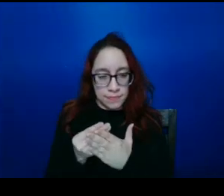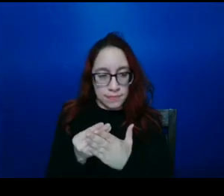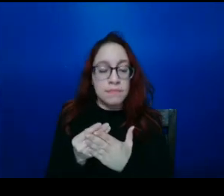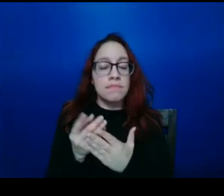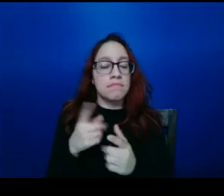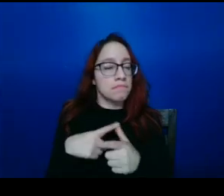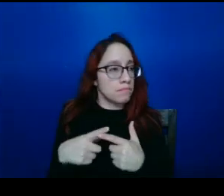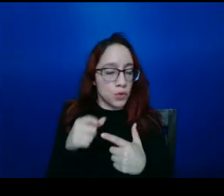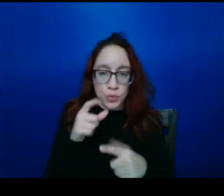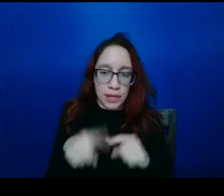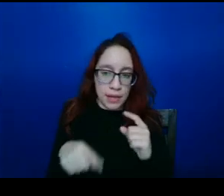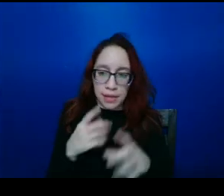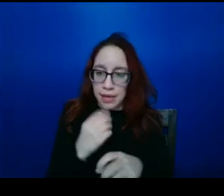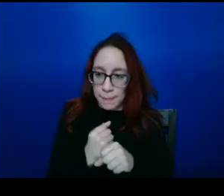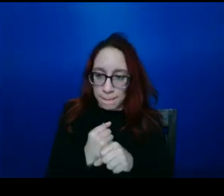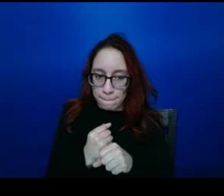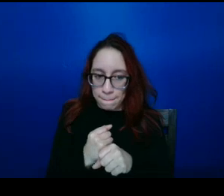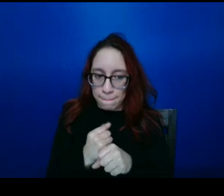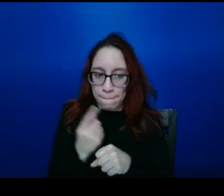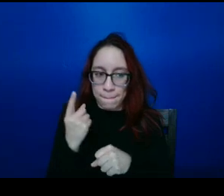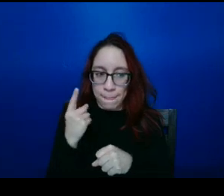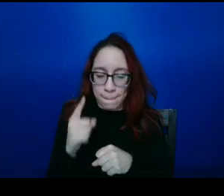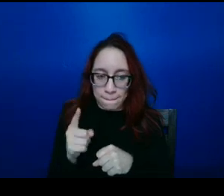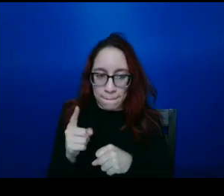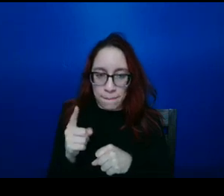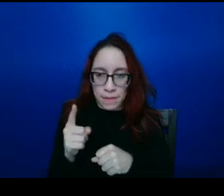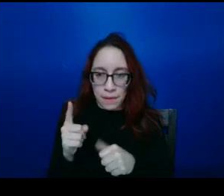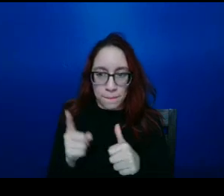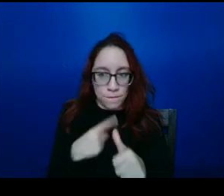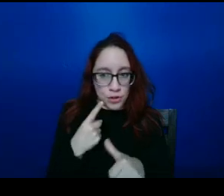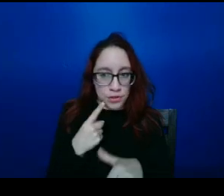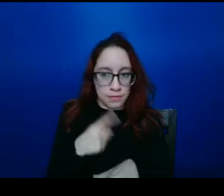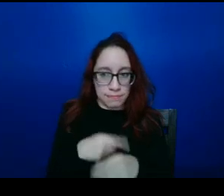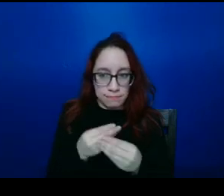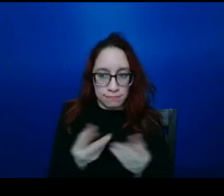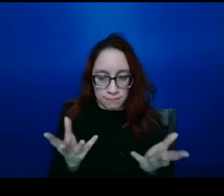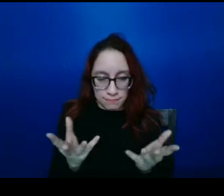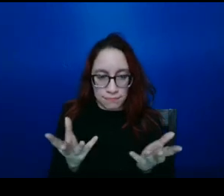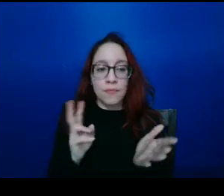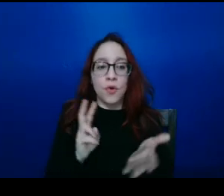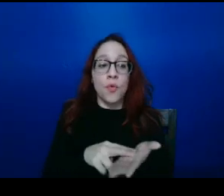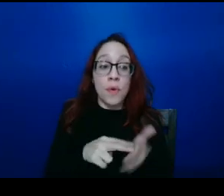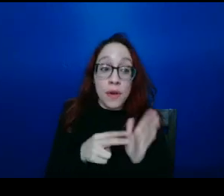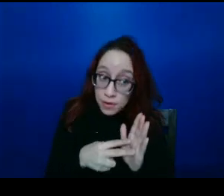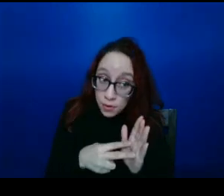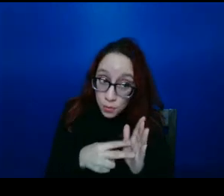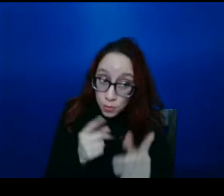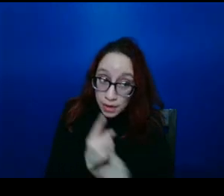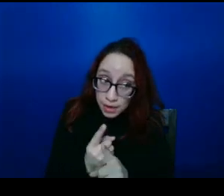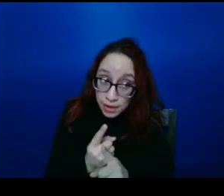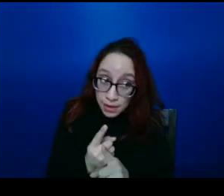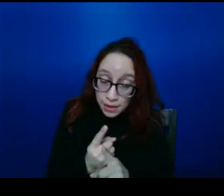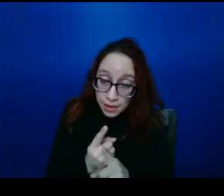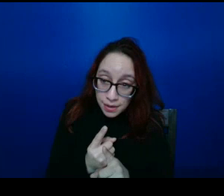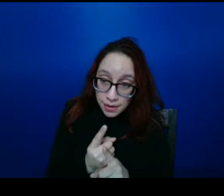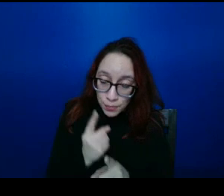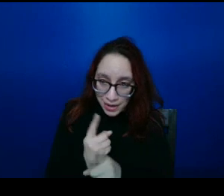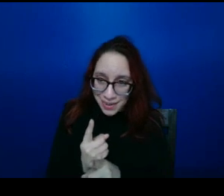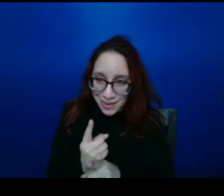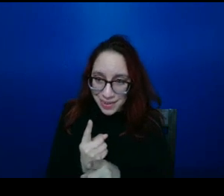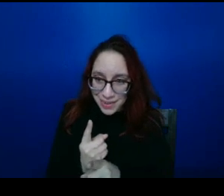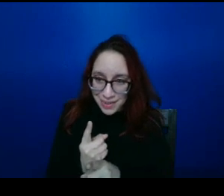you would not be eligible for phase one. Right. Right. Which that's means that, saying. Yeah, so. Exactly. Yeah, that's